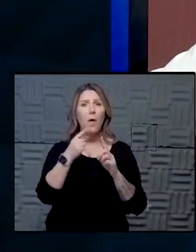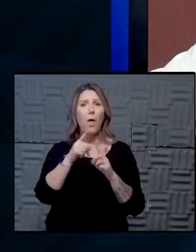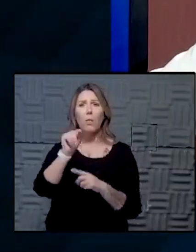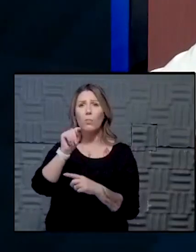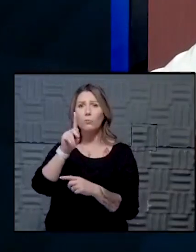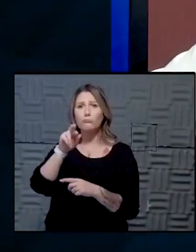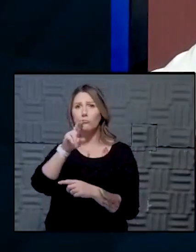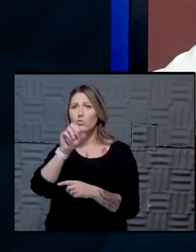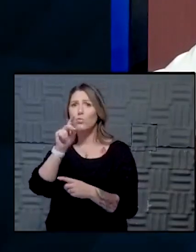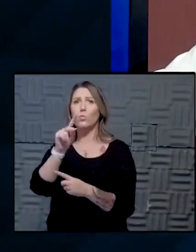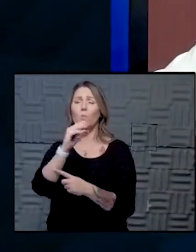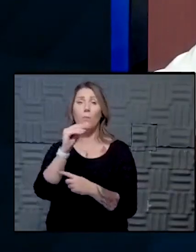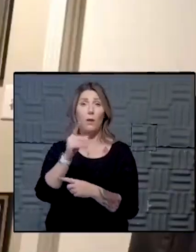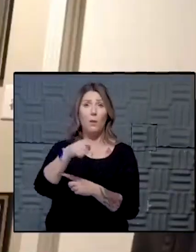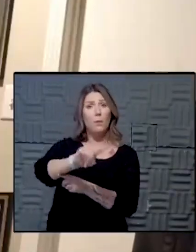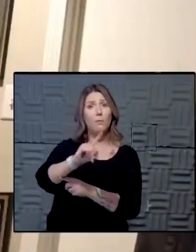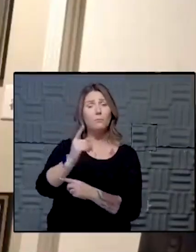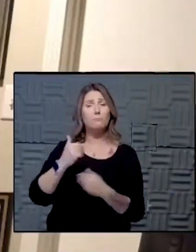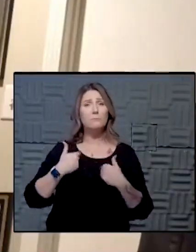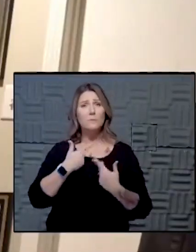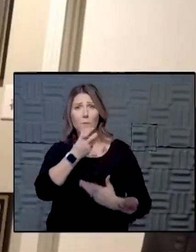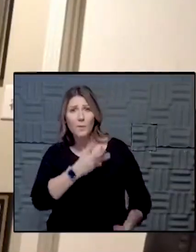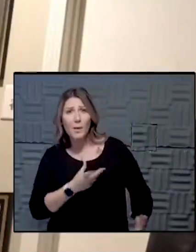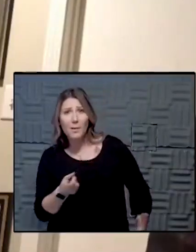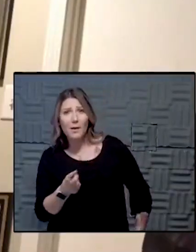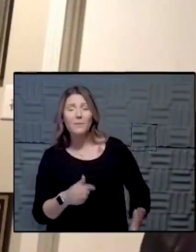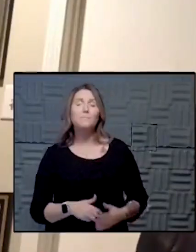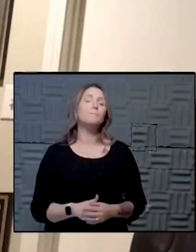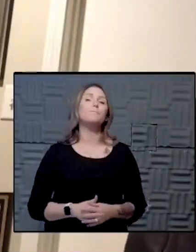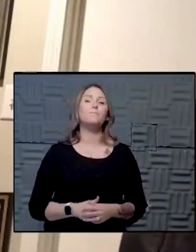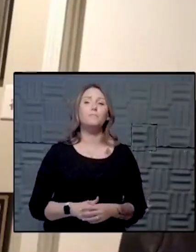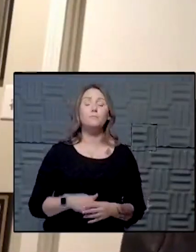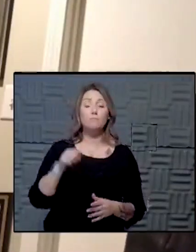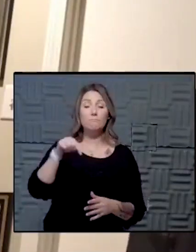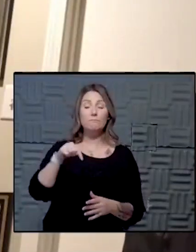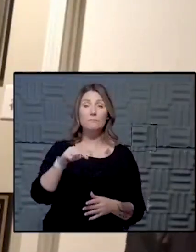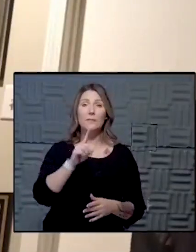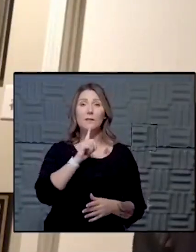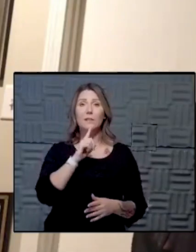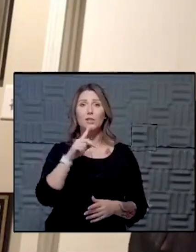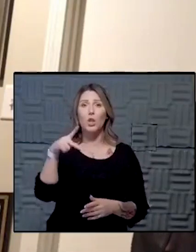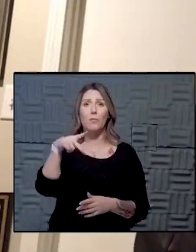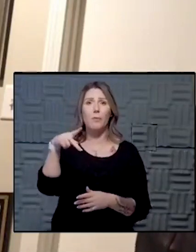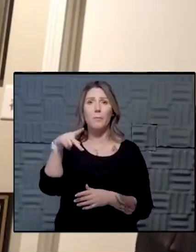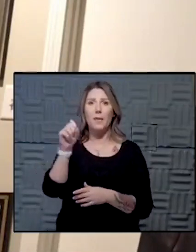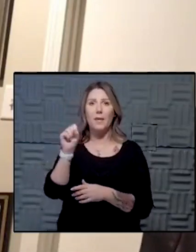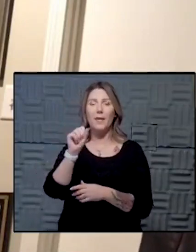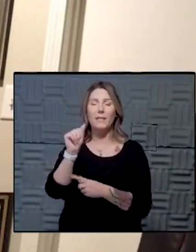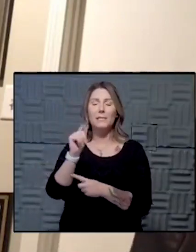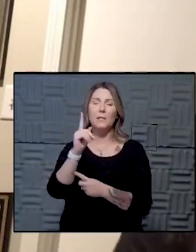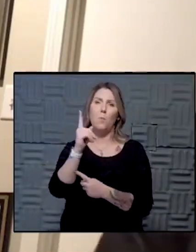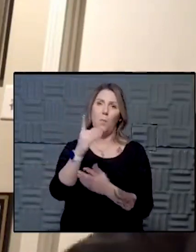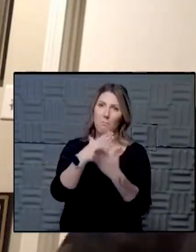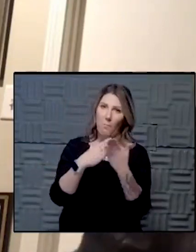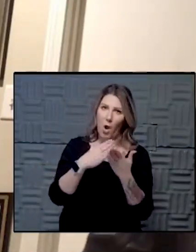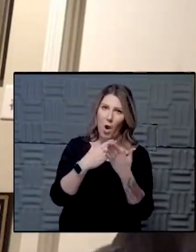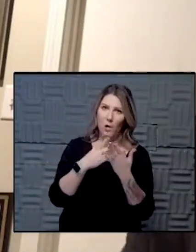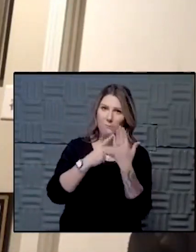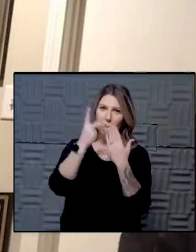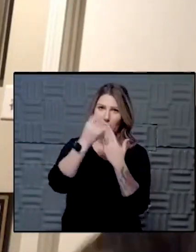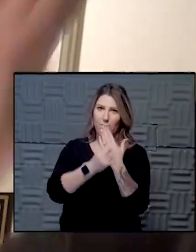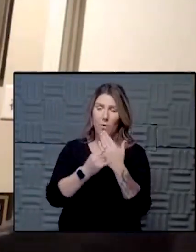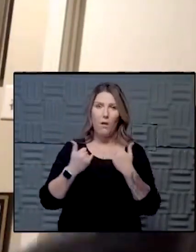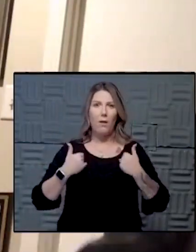these young ladies have done? Well, this is actually, the PSA is one portion of our project because we have